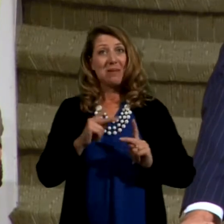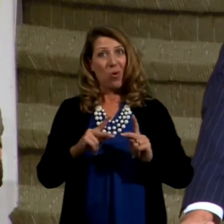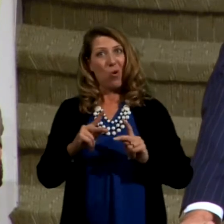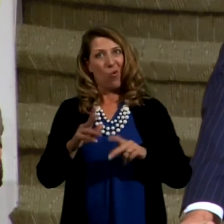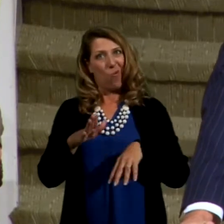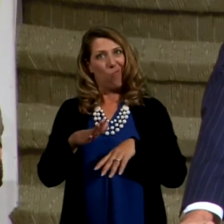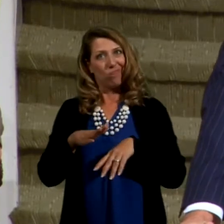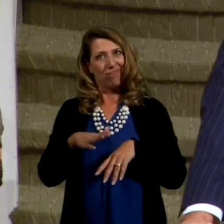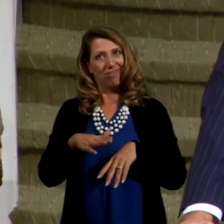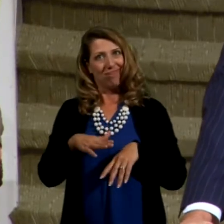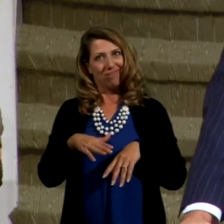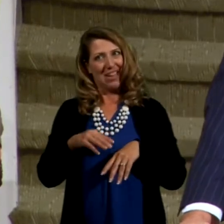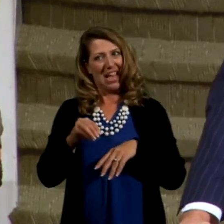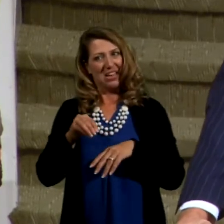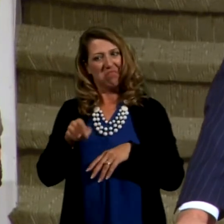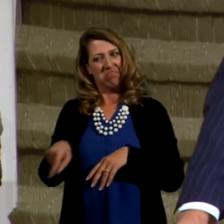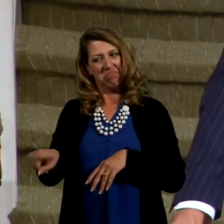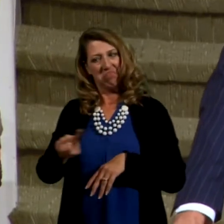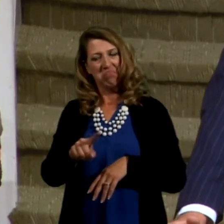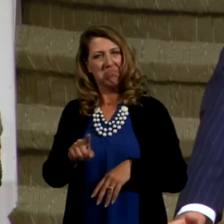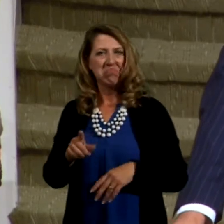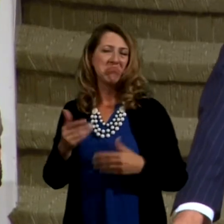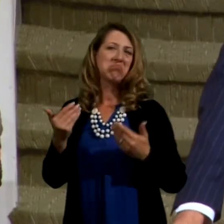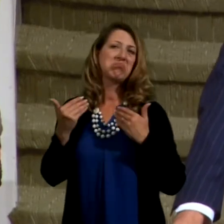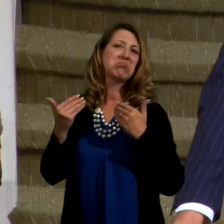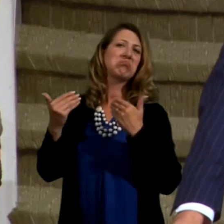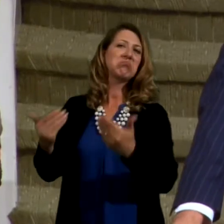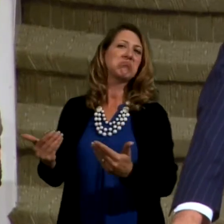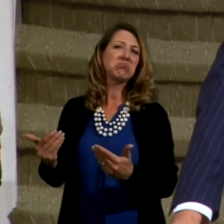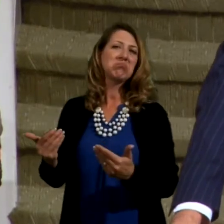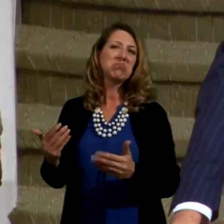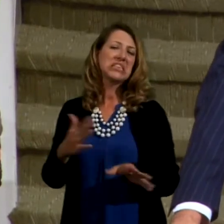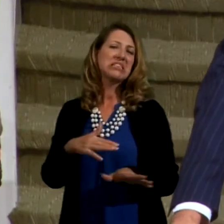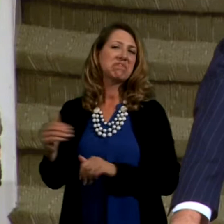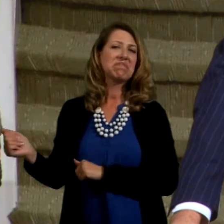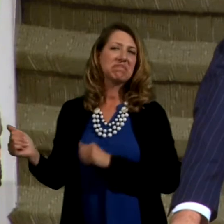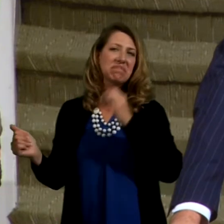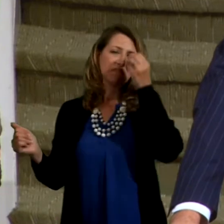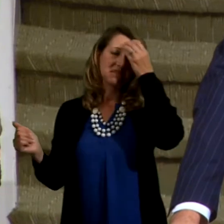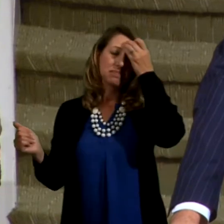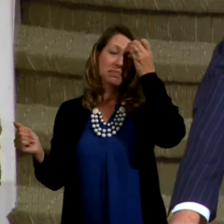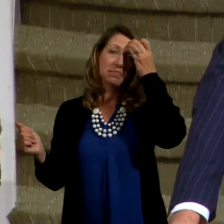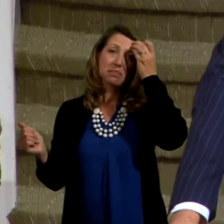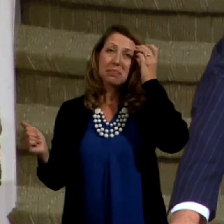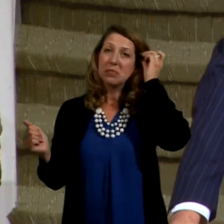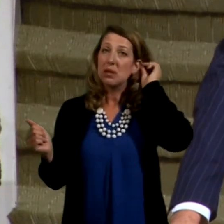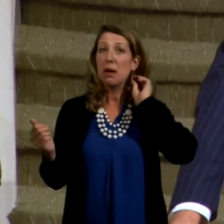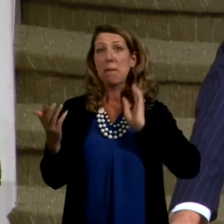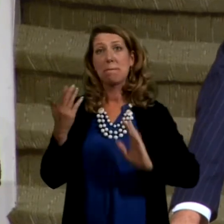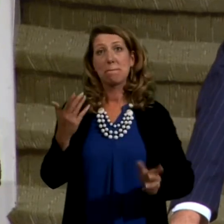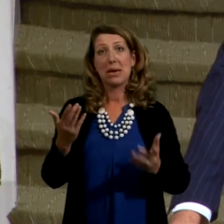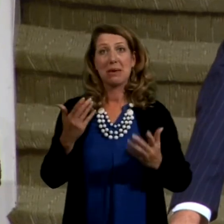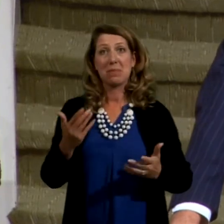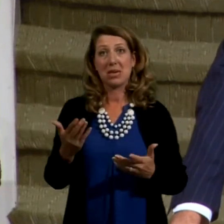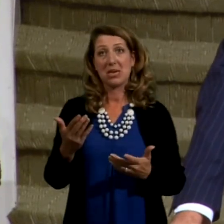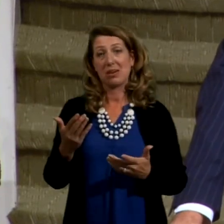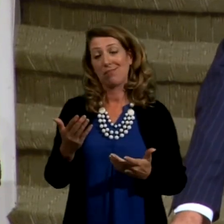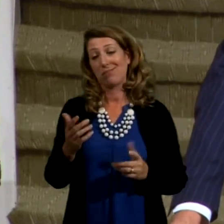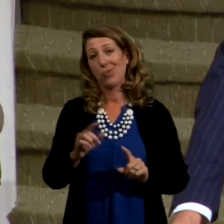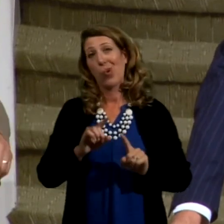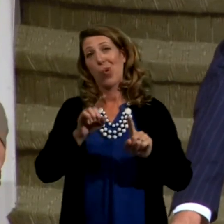advised to depart from it. The majority felt like it was better for us to go. If by any means they might attain to Phoenice or